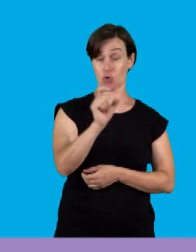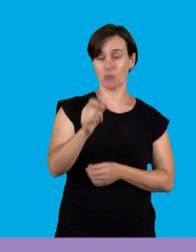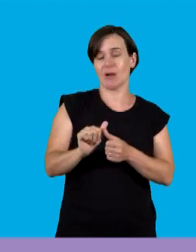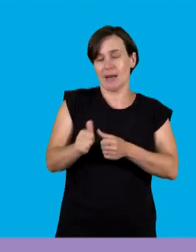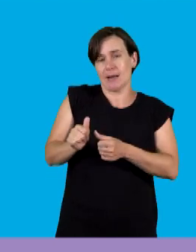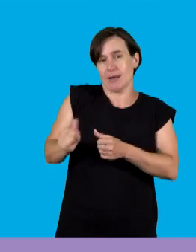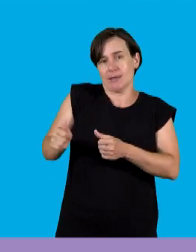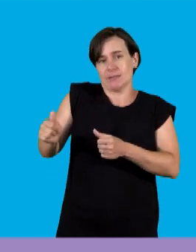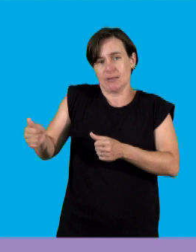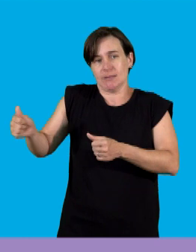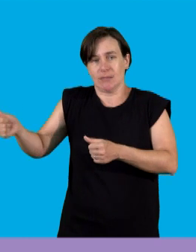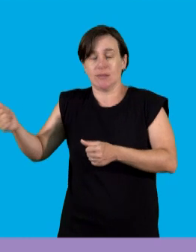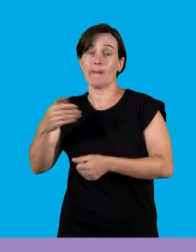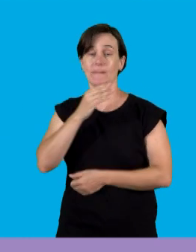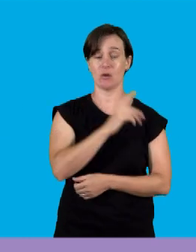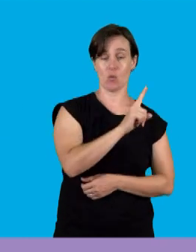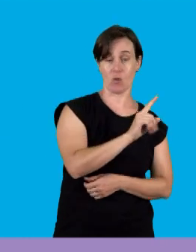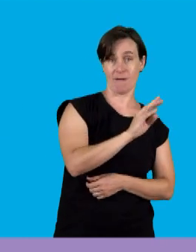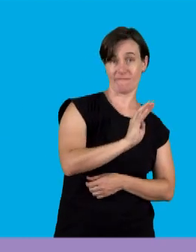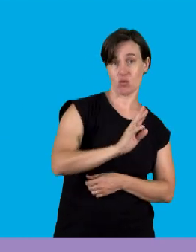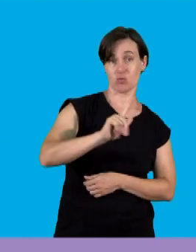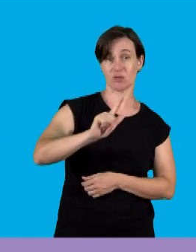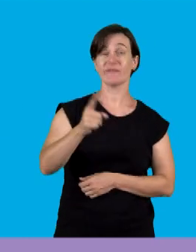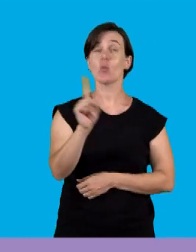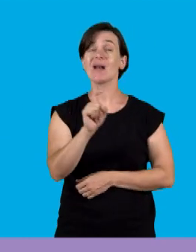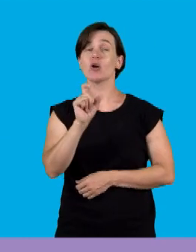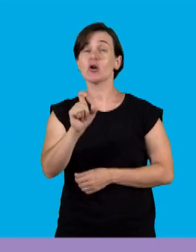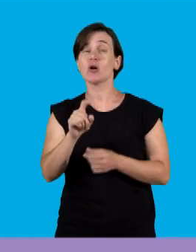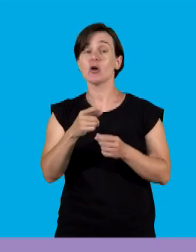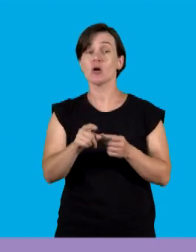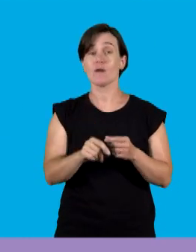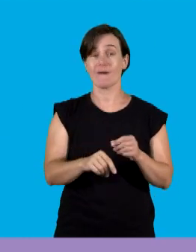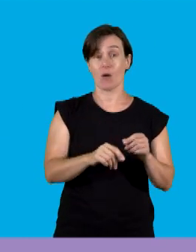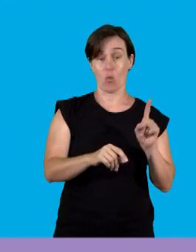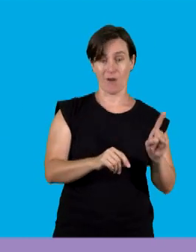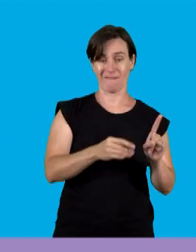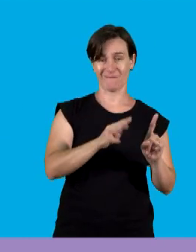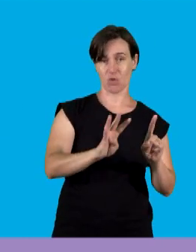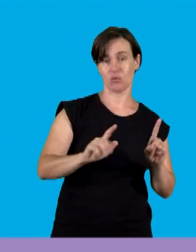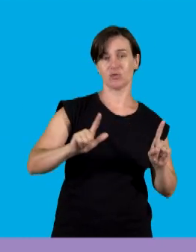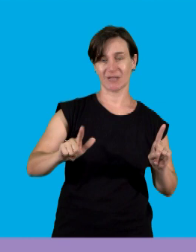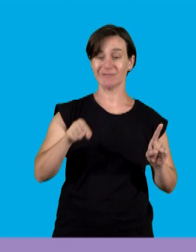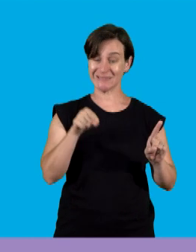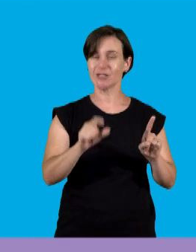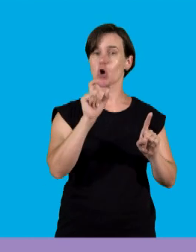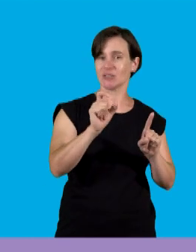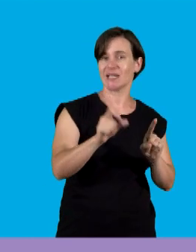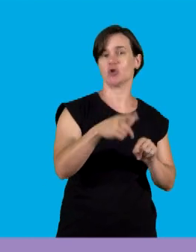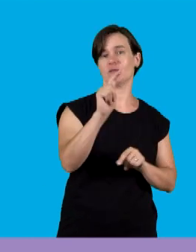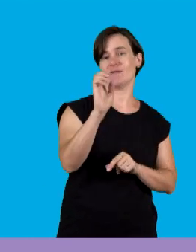For example, in the sequence 1, 4, 7, we can say there that 1 and 4 are